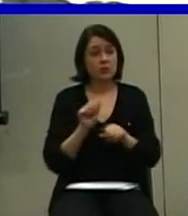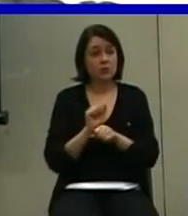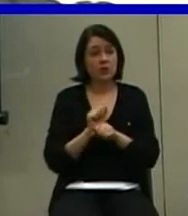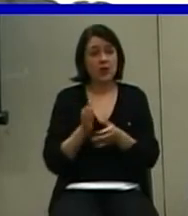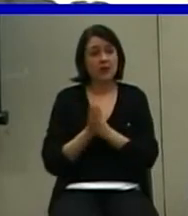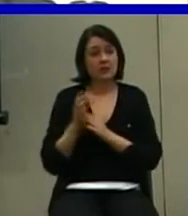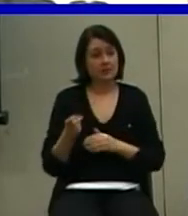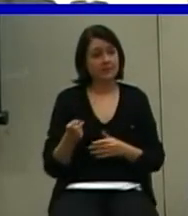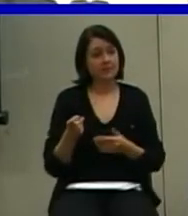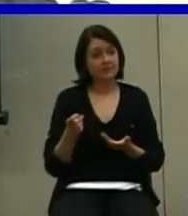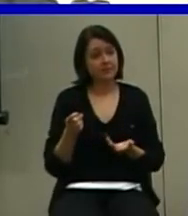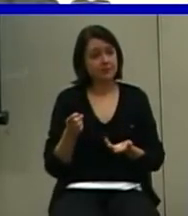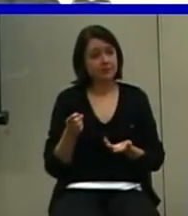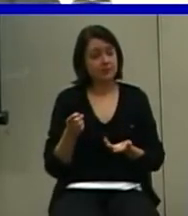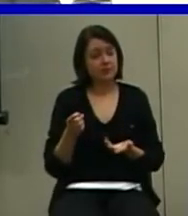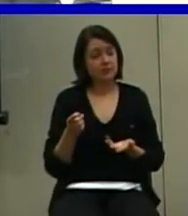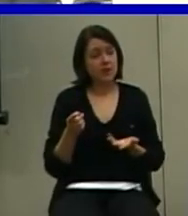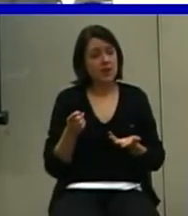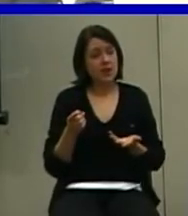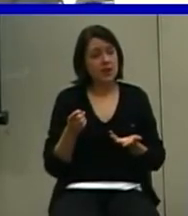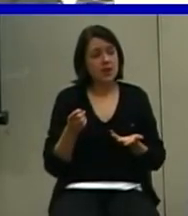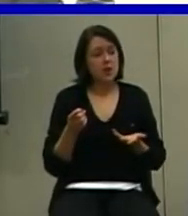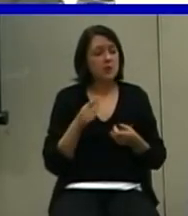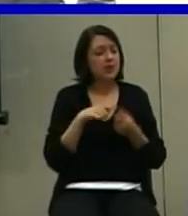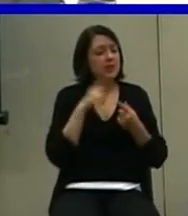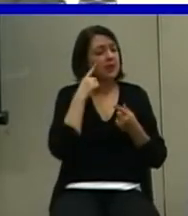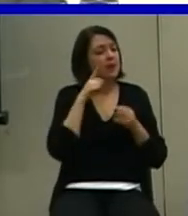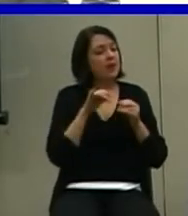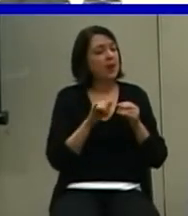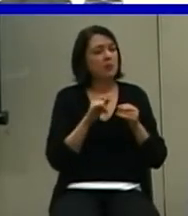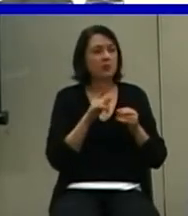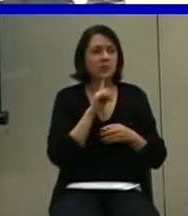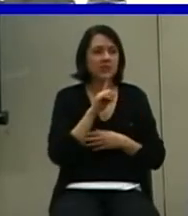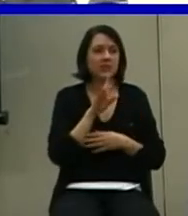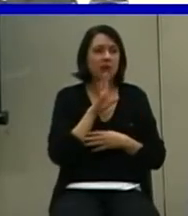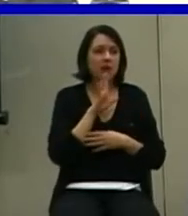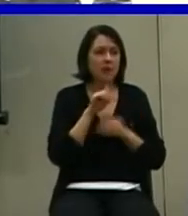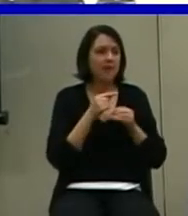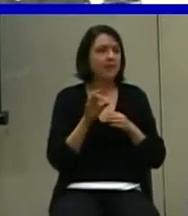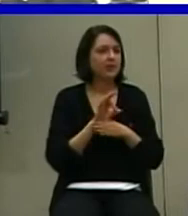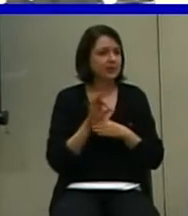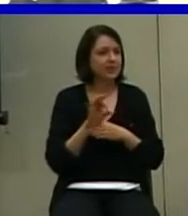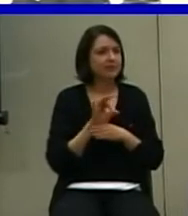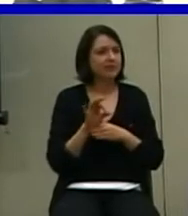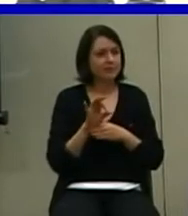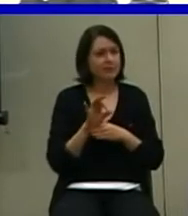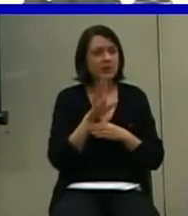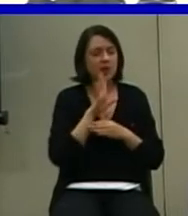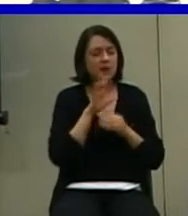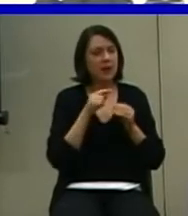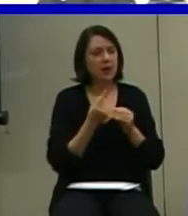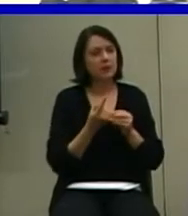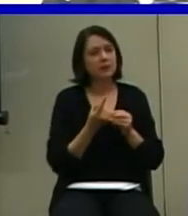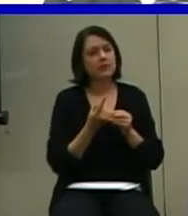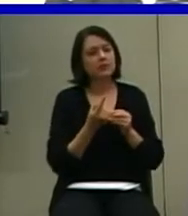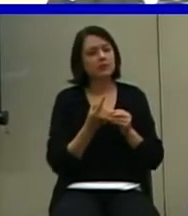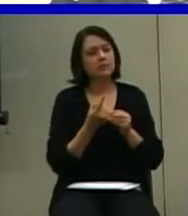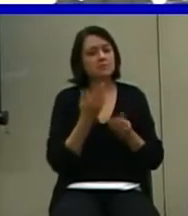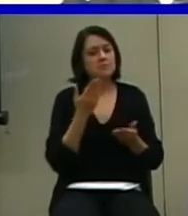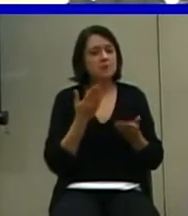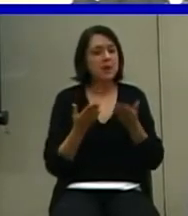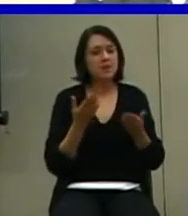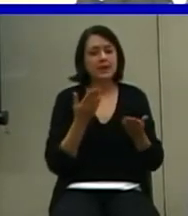you're asking? In essence, when you think about that, we're really talking about function again. We're talking about maybe it's